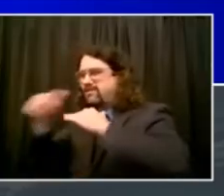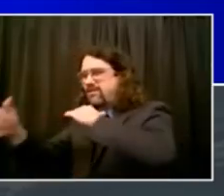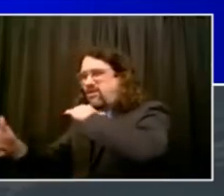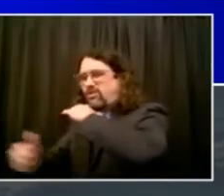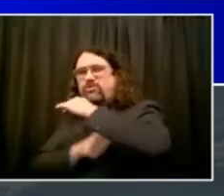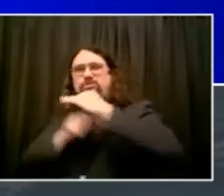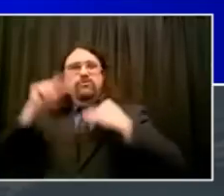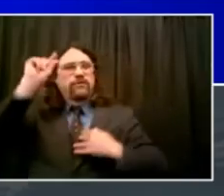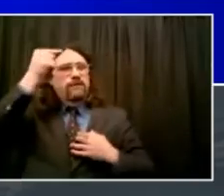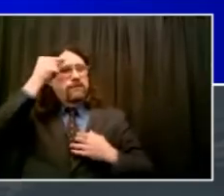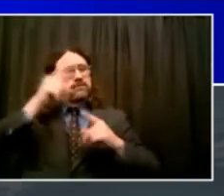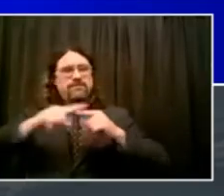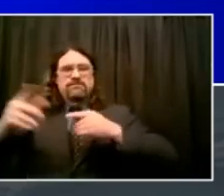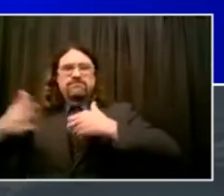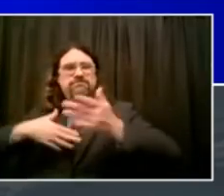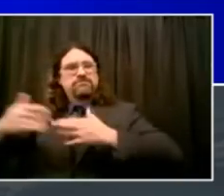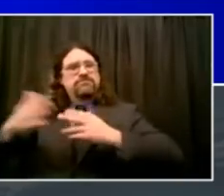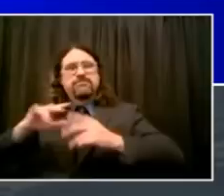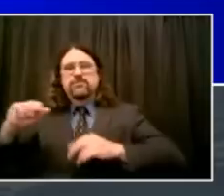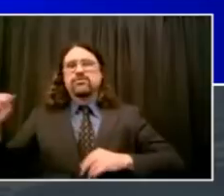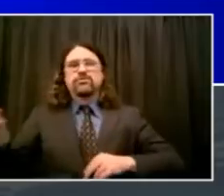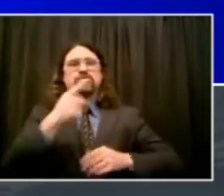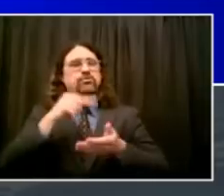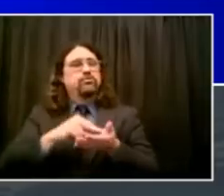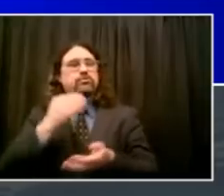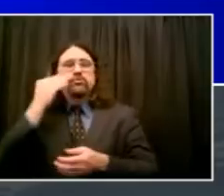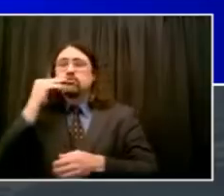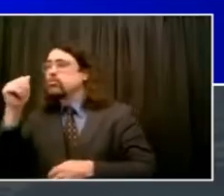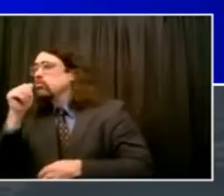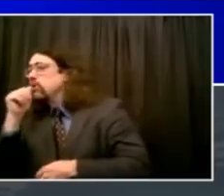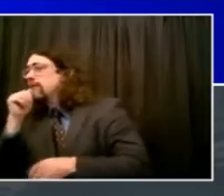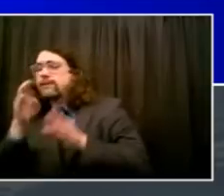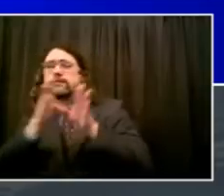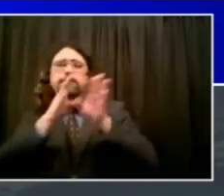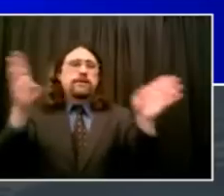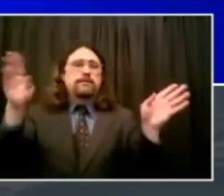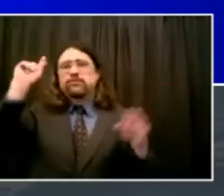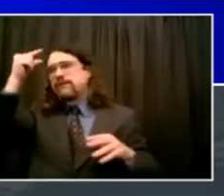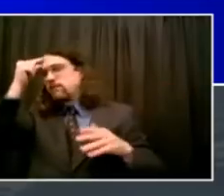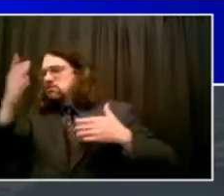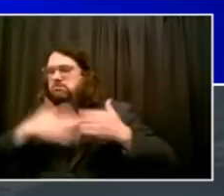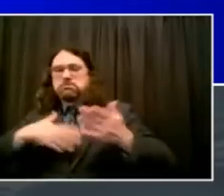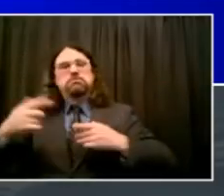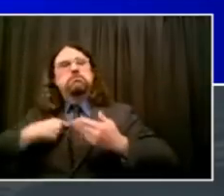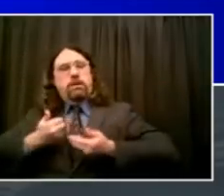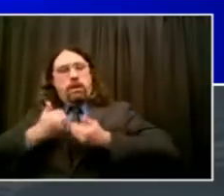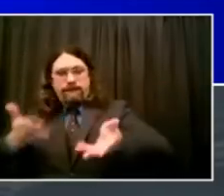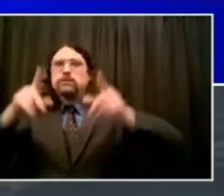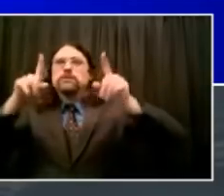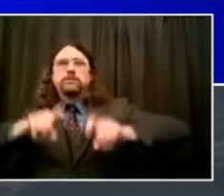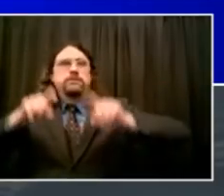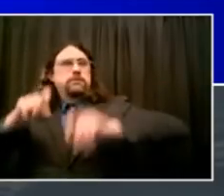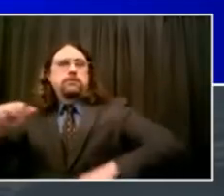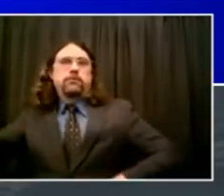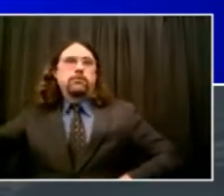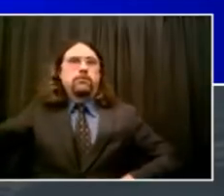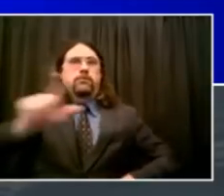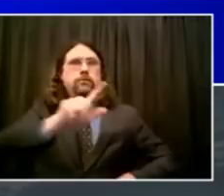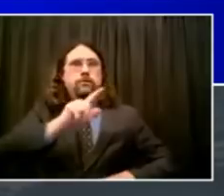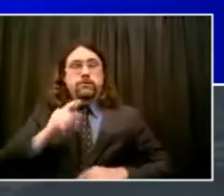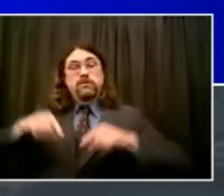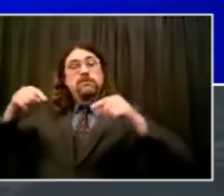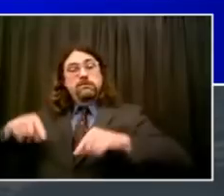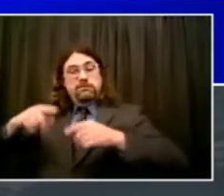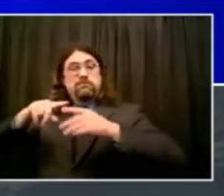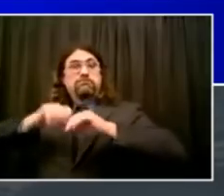immediately and then continue as long as it takes. If this needs to go on for months and months, we will continue for